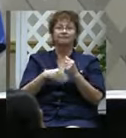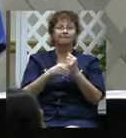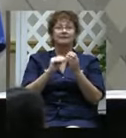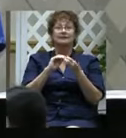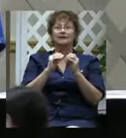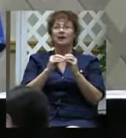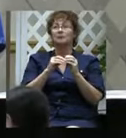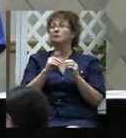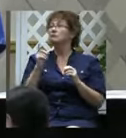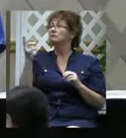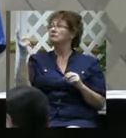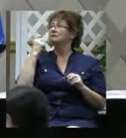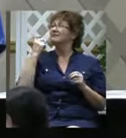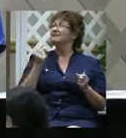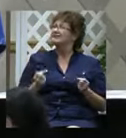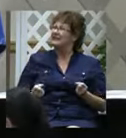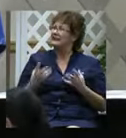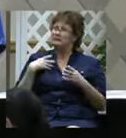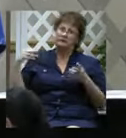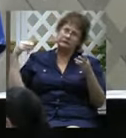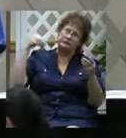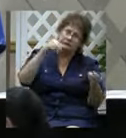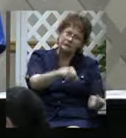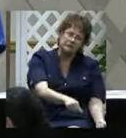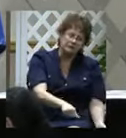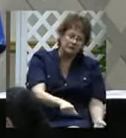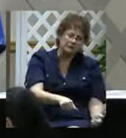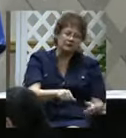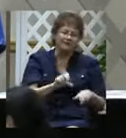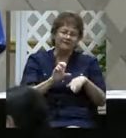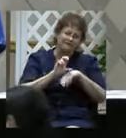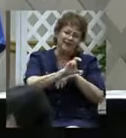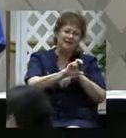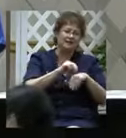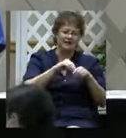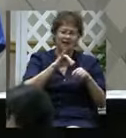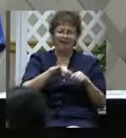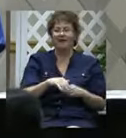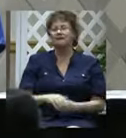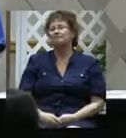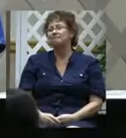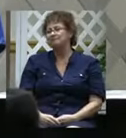any given time have a good sense of what's been invested or spent on this.